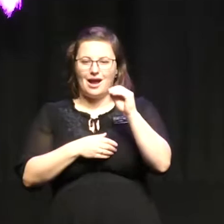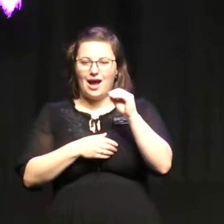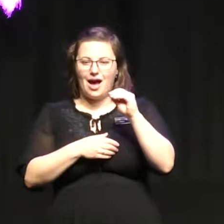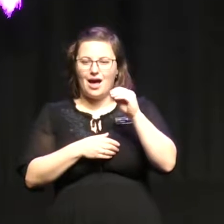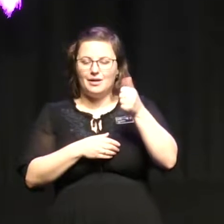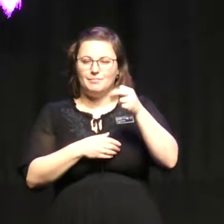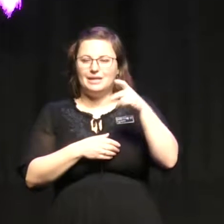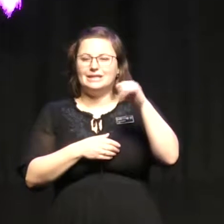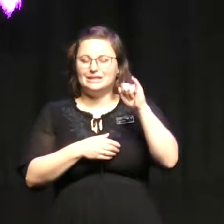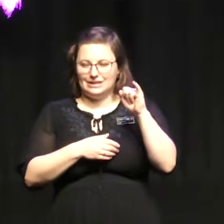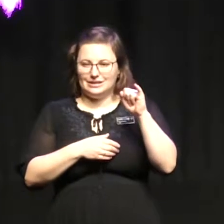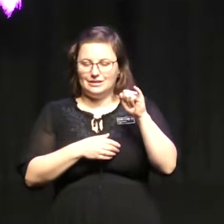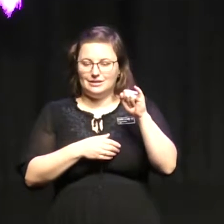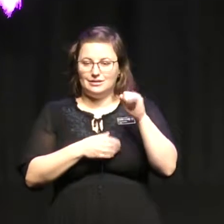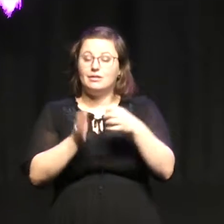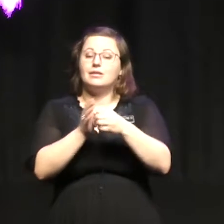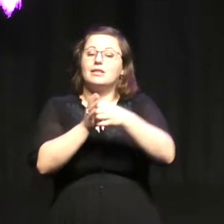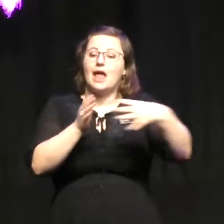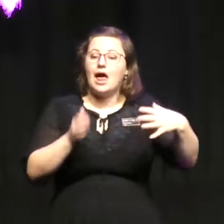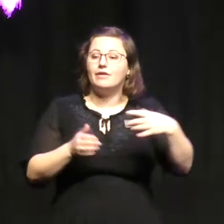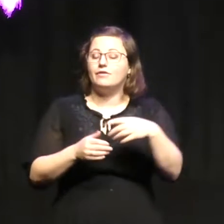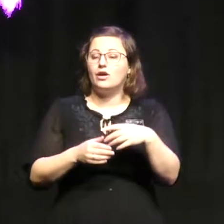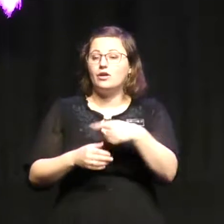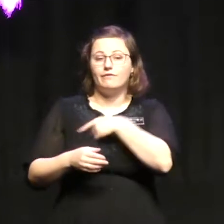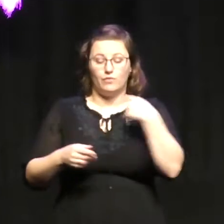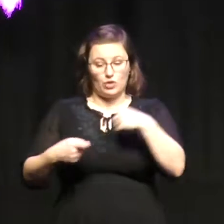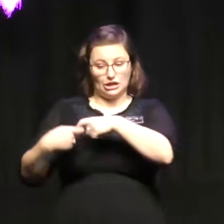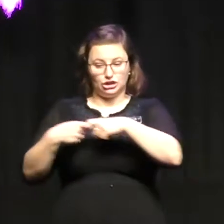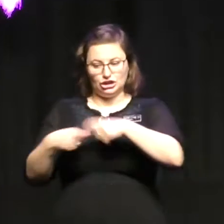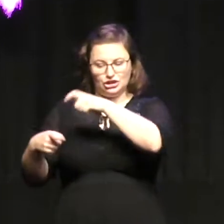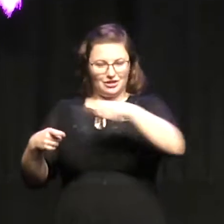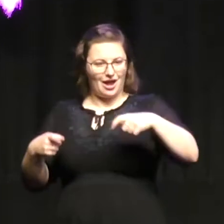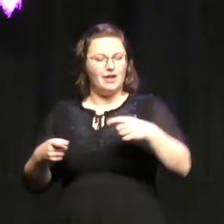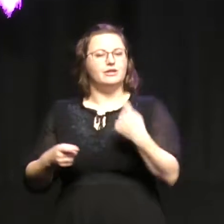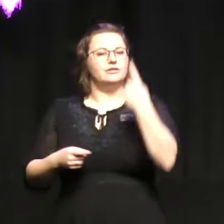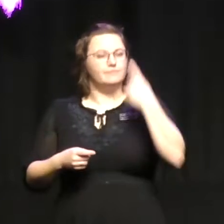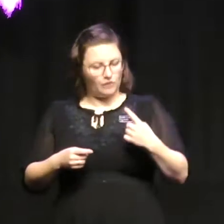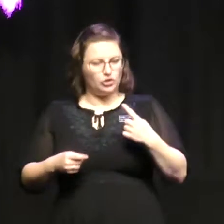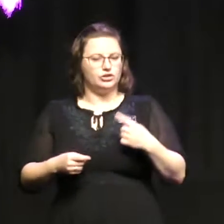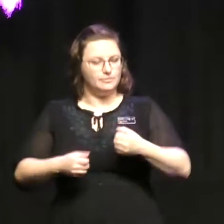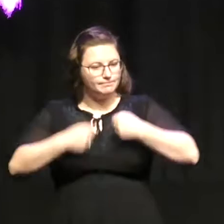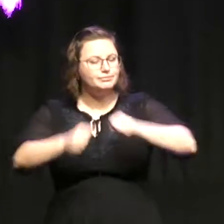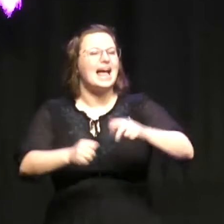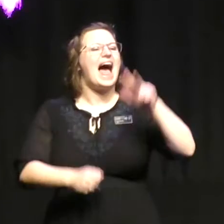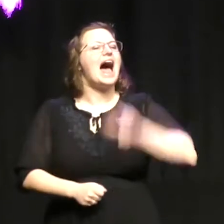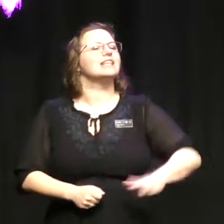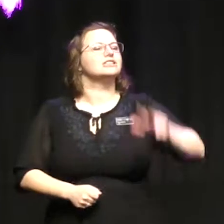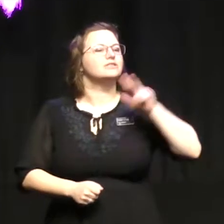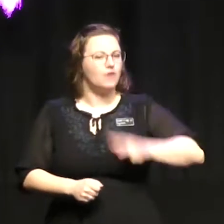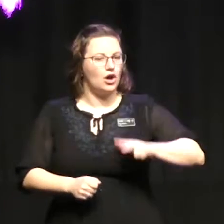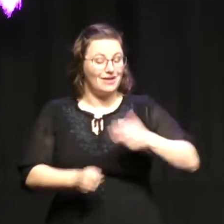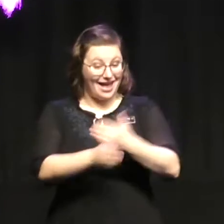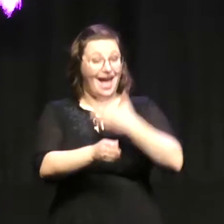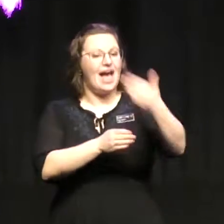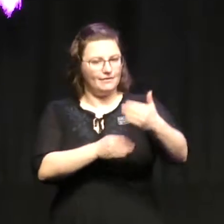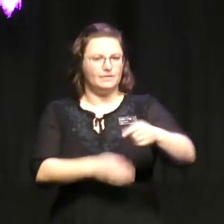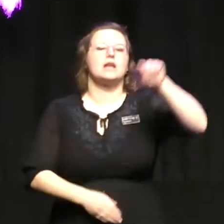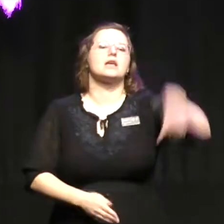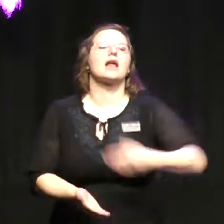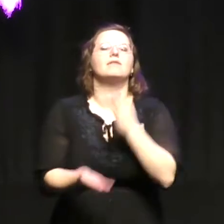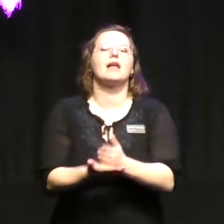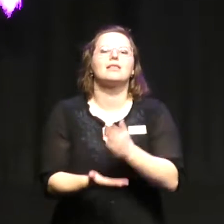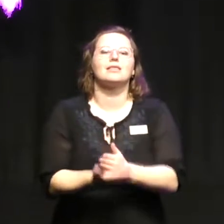result, SEWA sisters first perform their responsibilities before demanding the